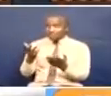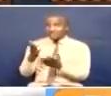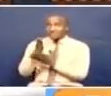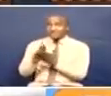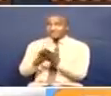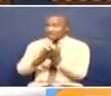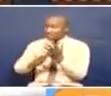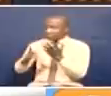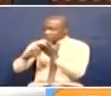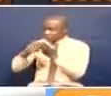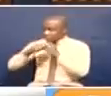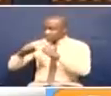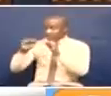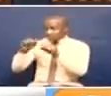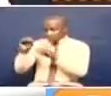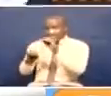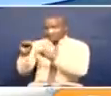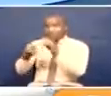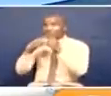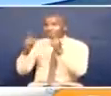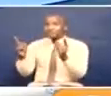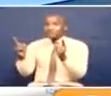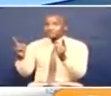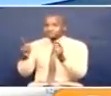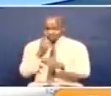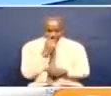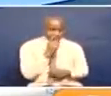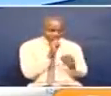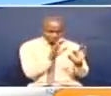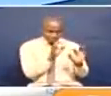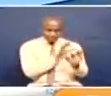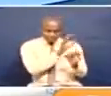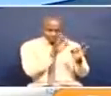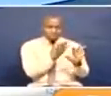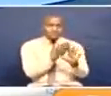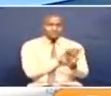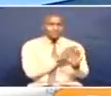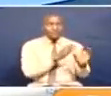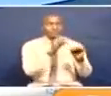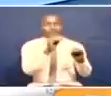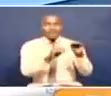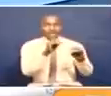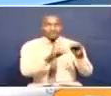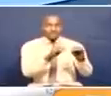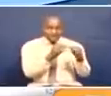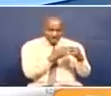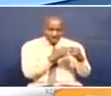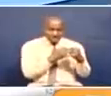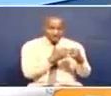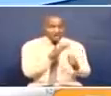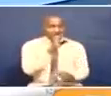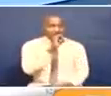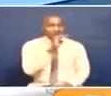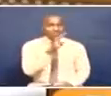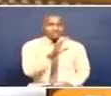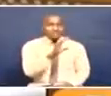officer would in the process tamper with the announced results. Precisely. So even before we went to the elections in August, the IEBC